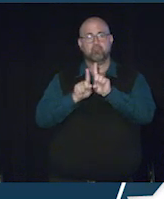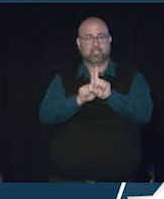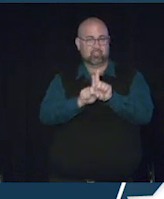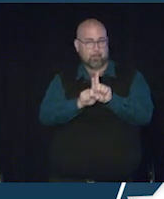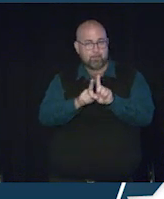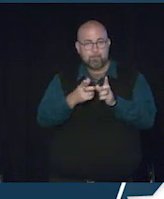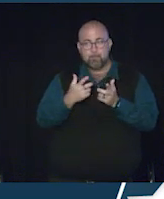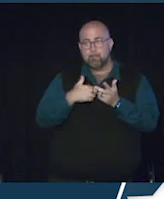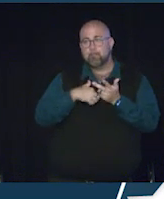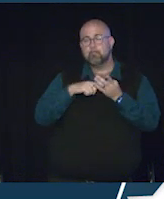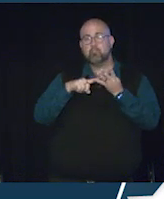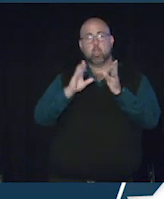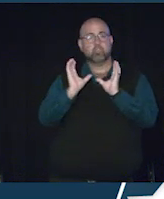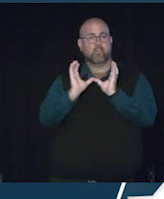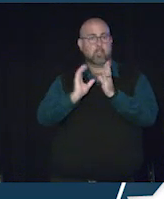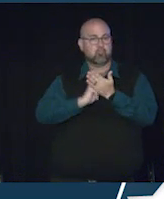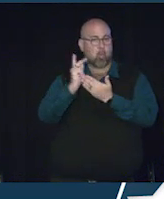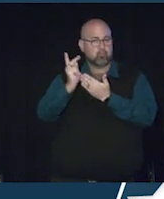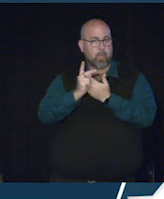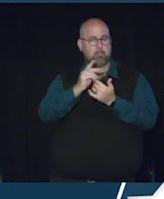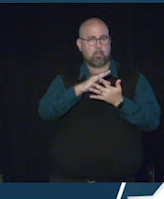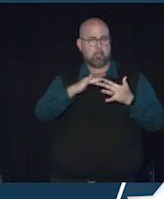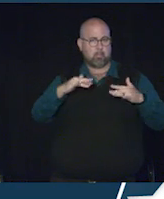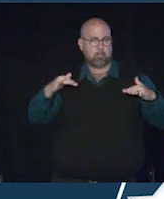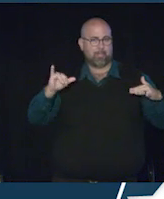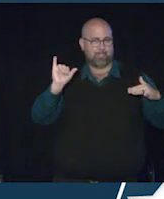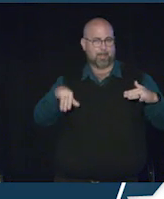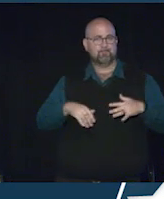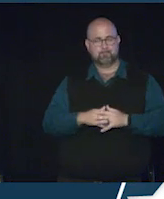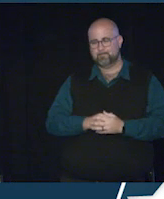apprenticeships, certificate programs, things of that nature.